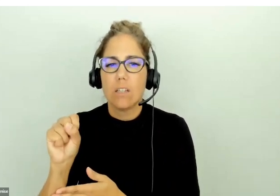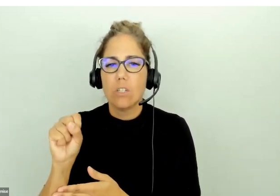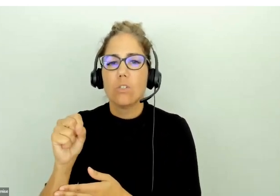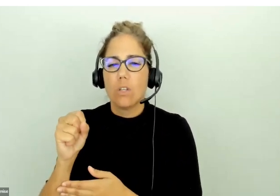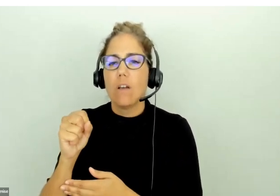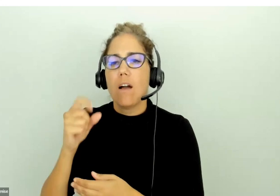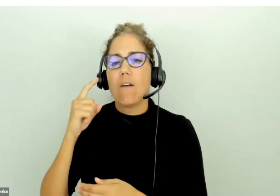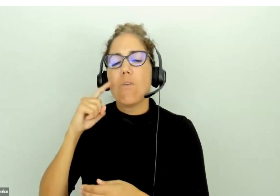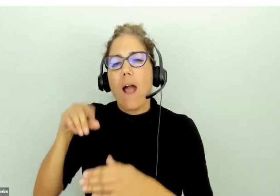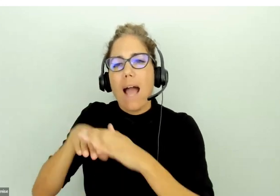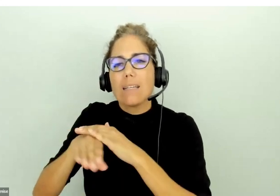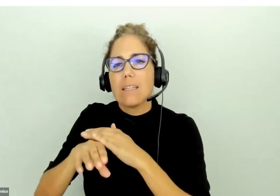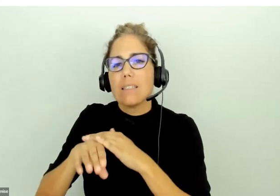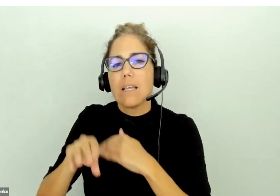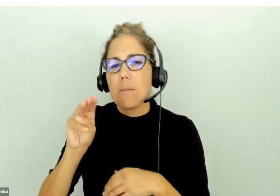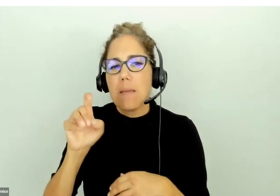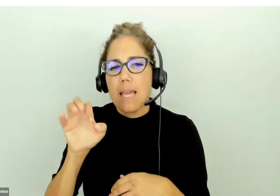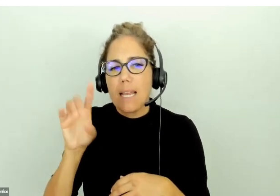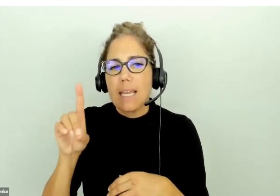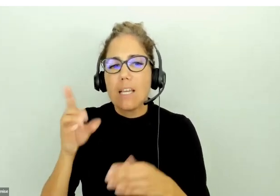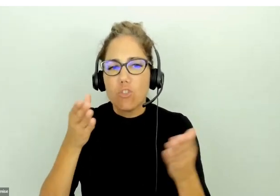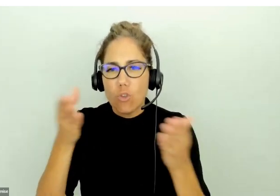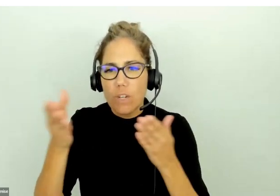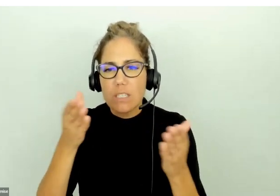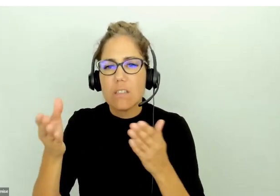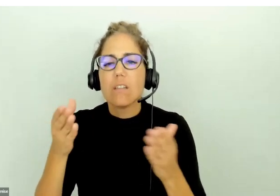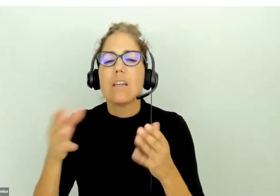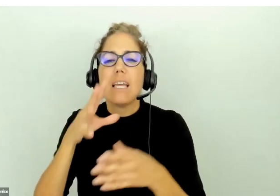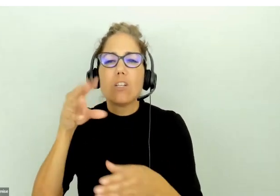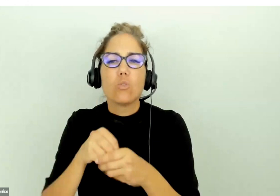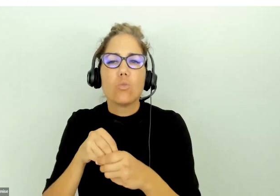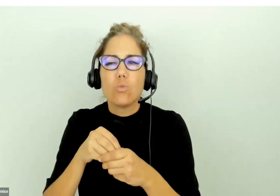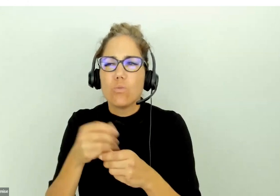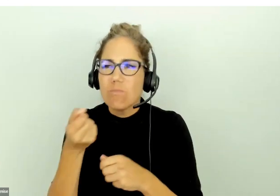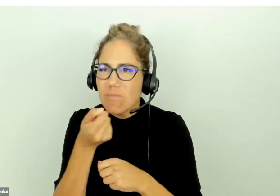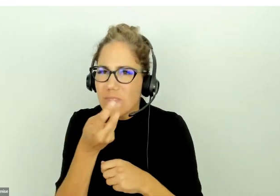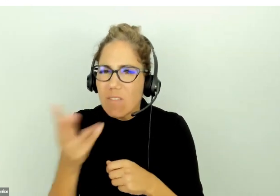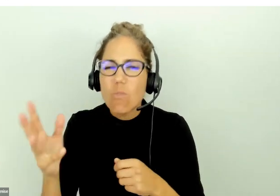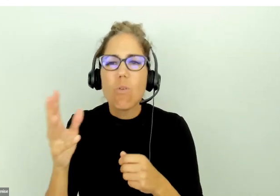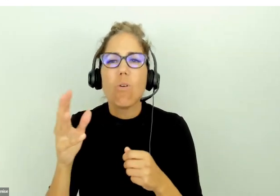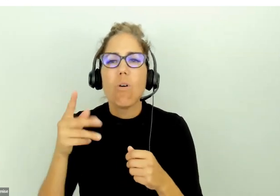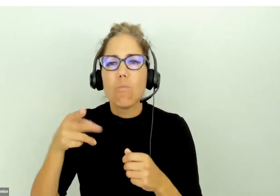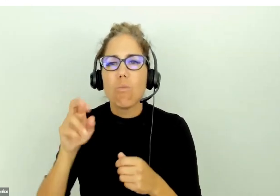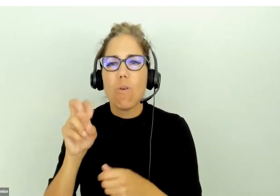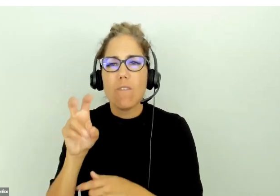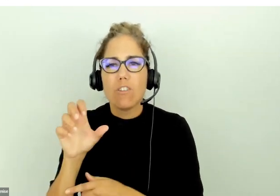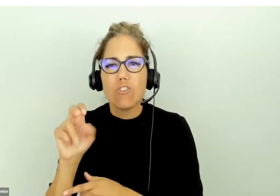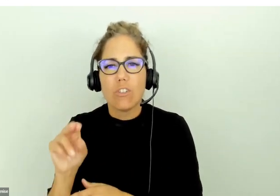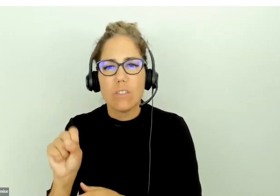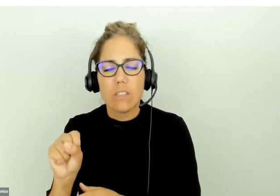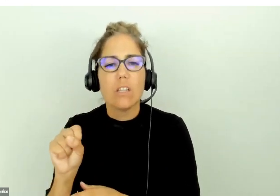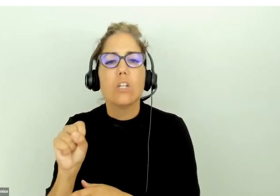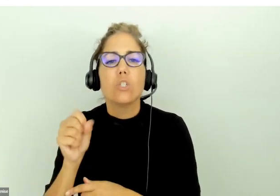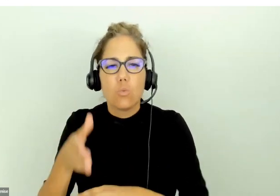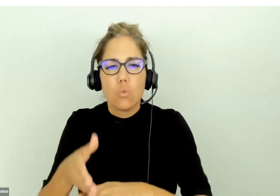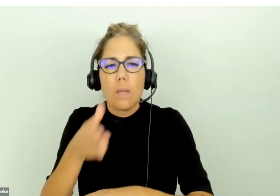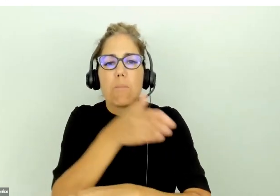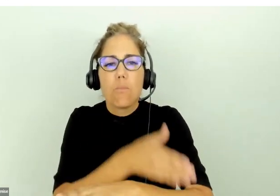services rule includes numerous provisions to improve